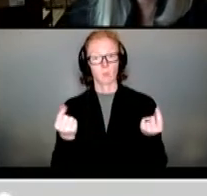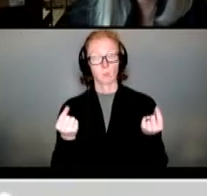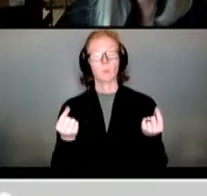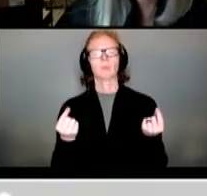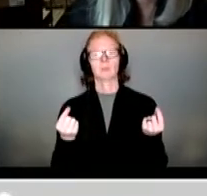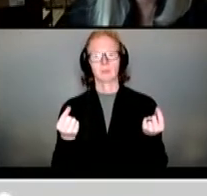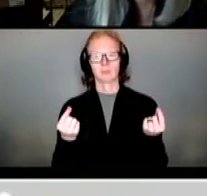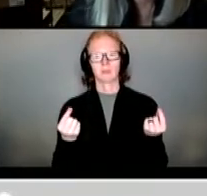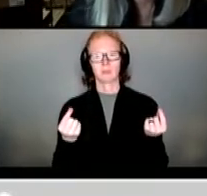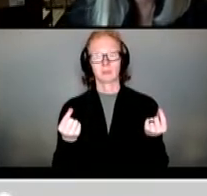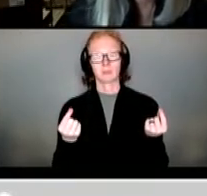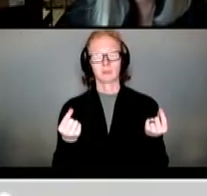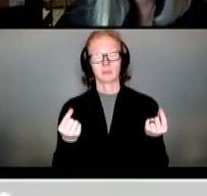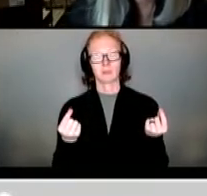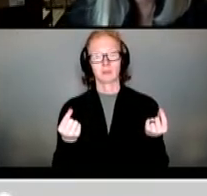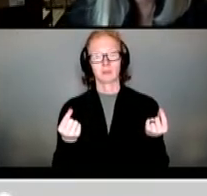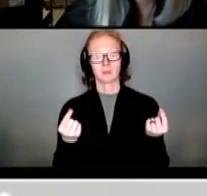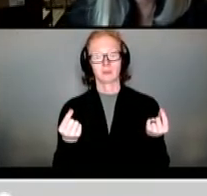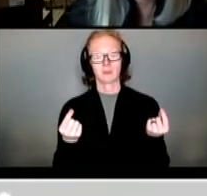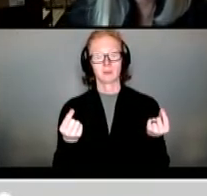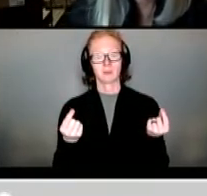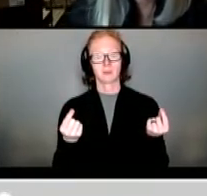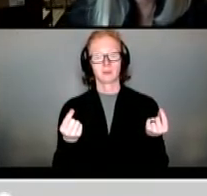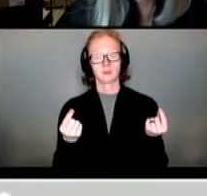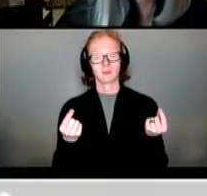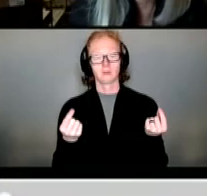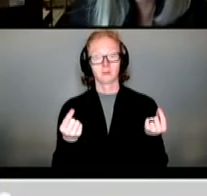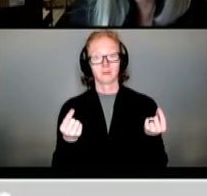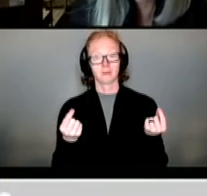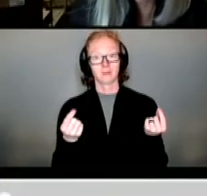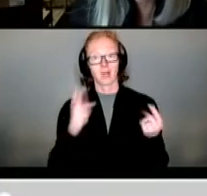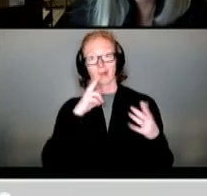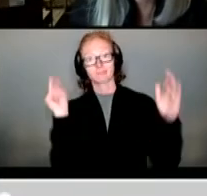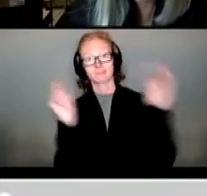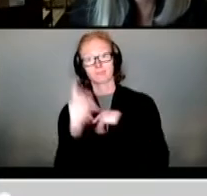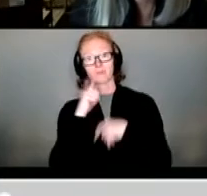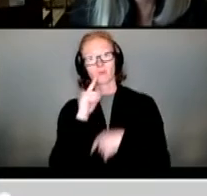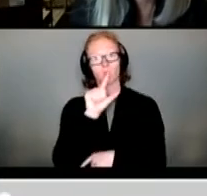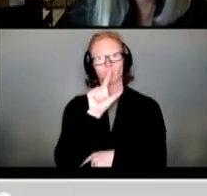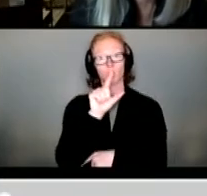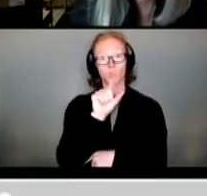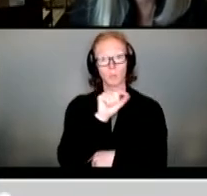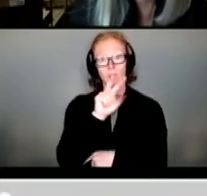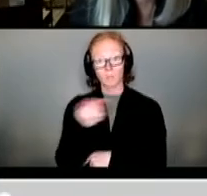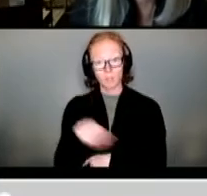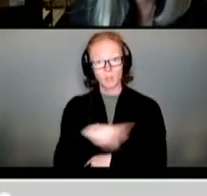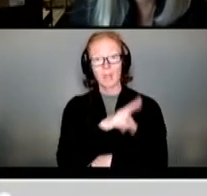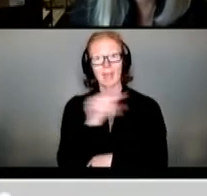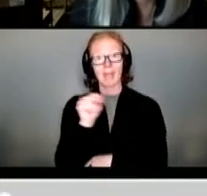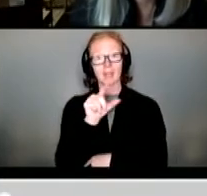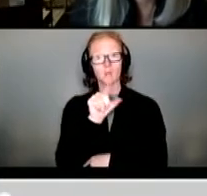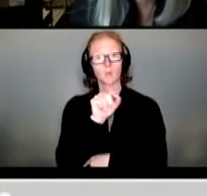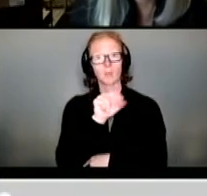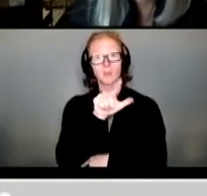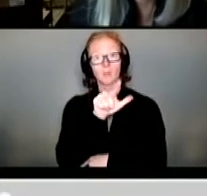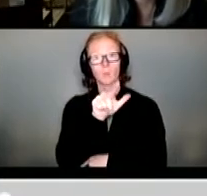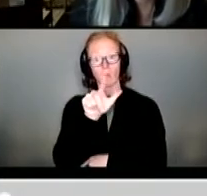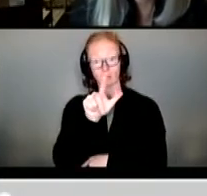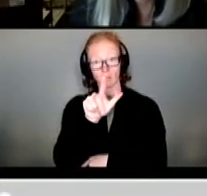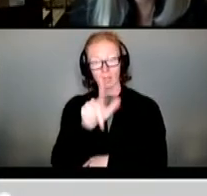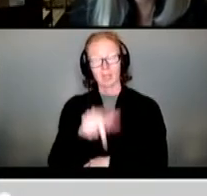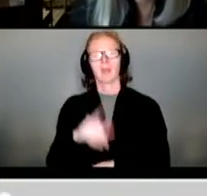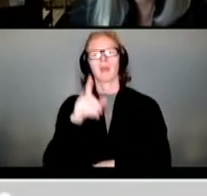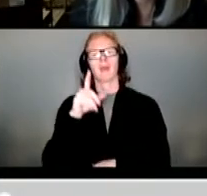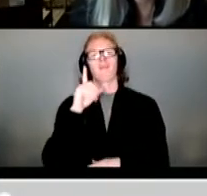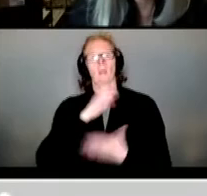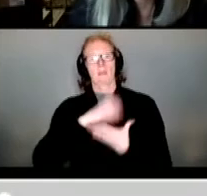the mayor's office, start planning work on fiscal year 2022-2023 city budget. If you, speaking to the PCCEP, are interested